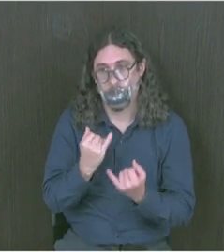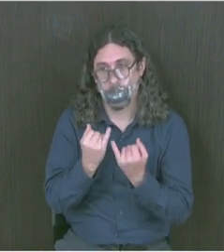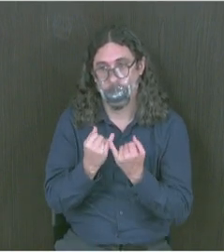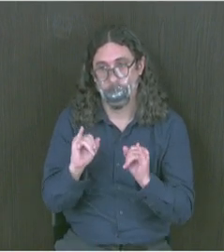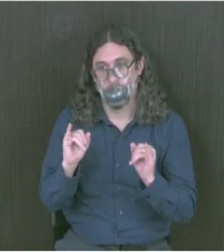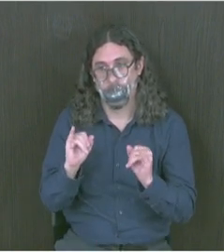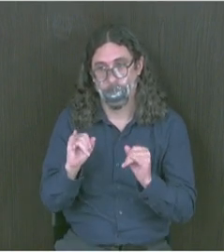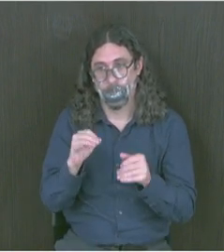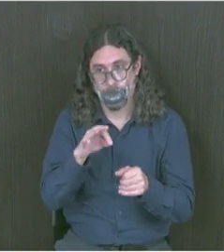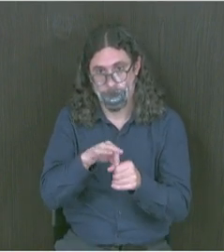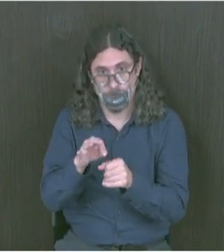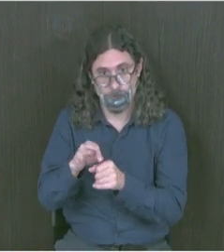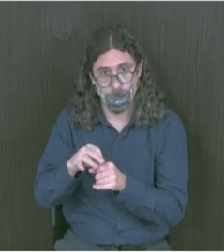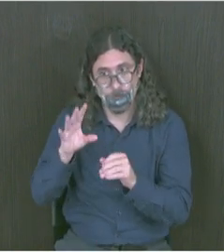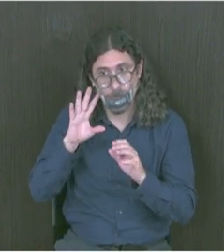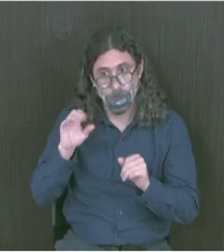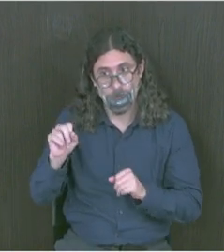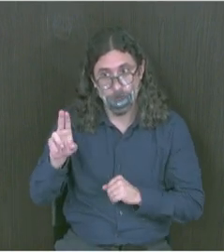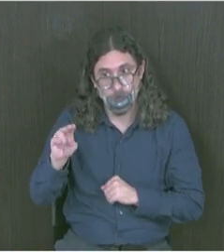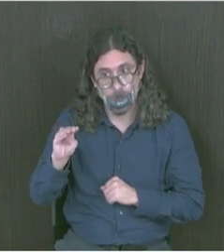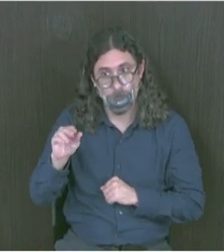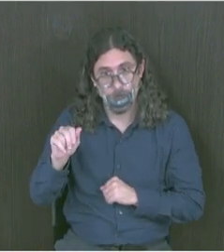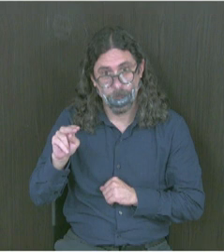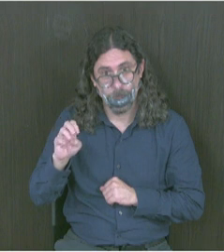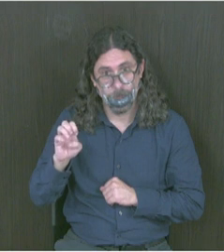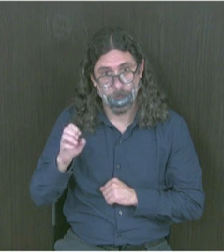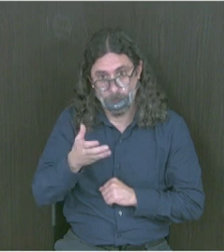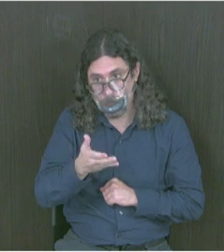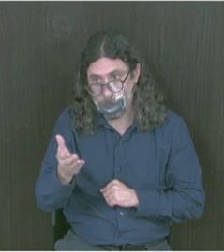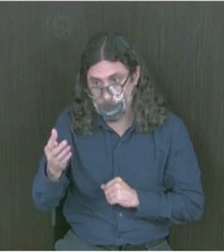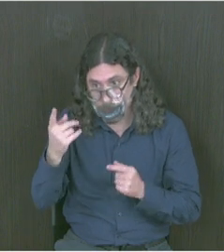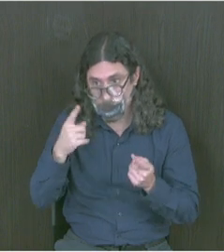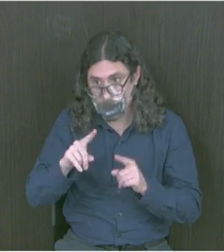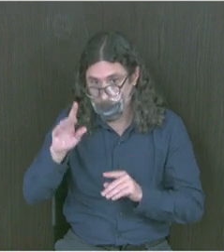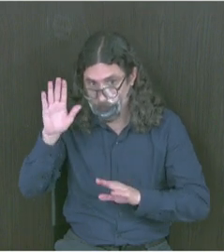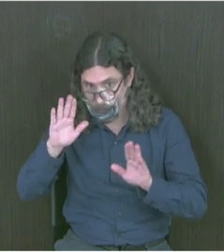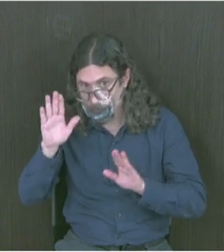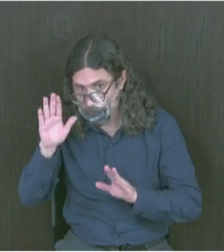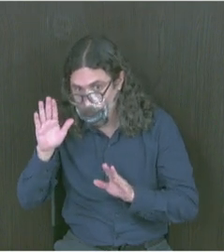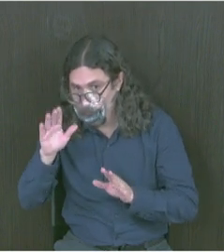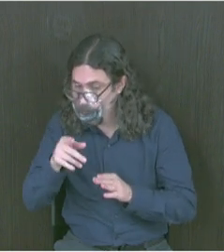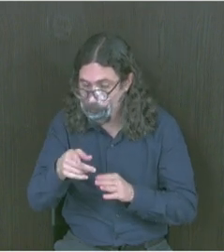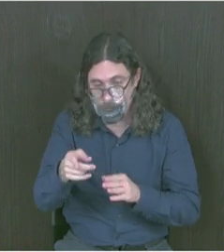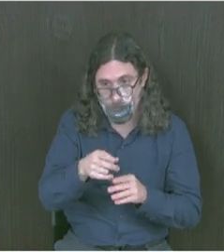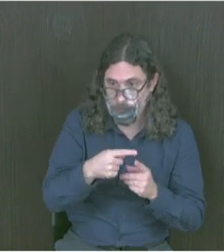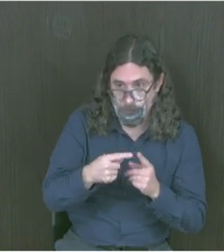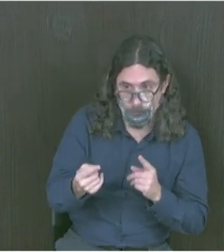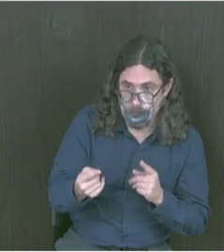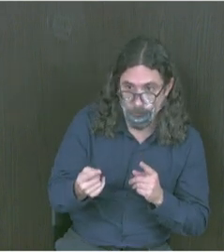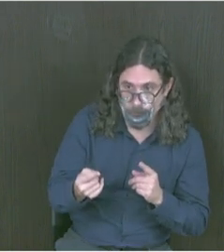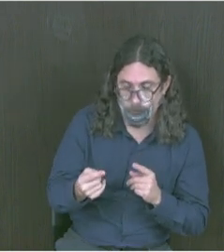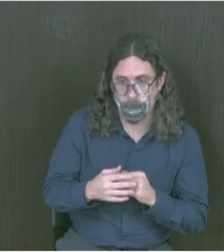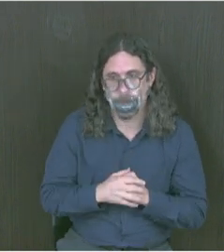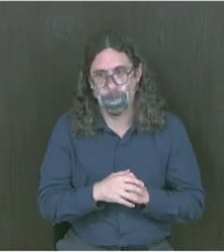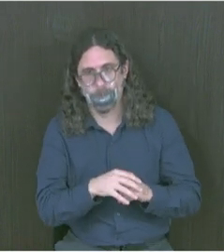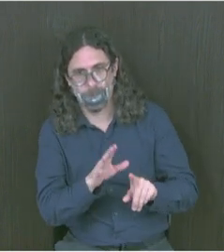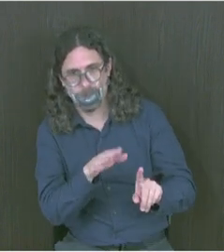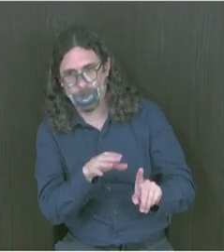Aye. All opposed? All abstentions? I'm sorry, Mr. Cruz, you're off the ballot. Thank